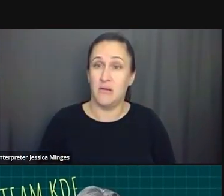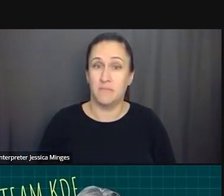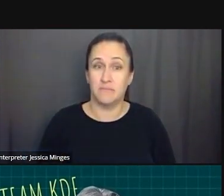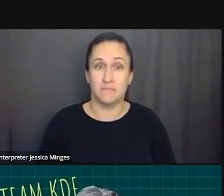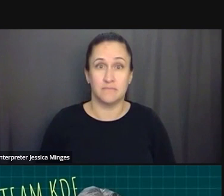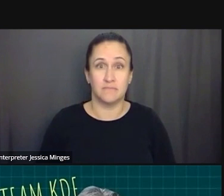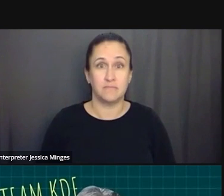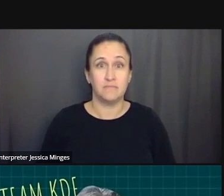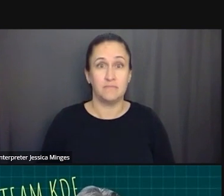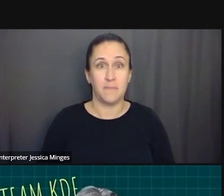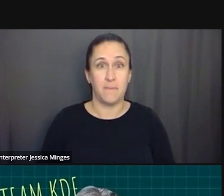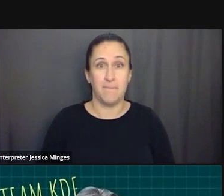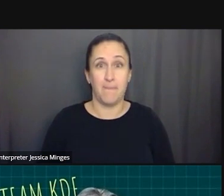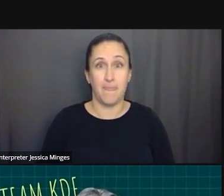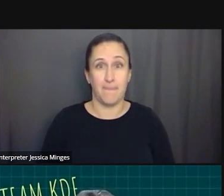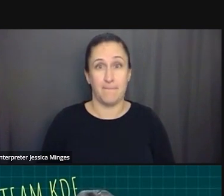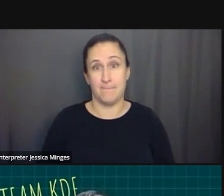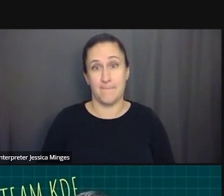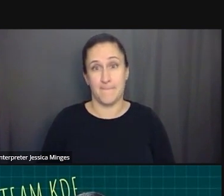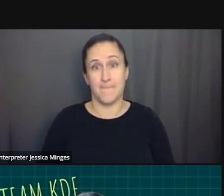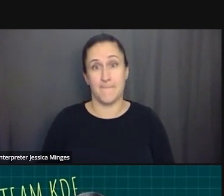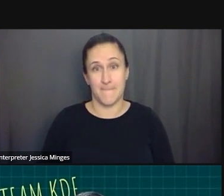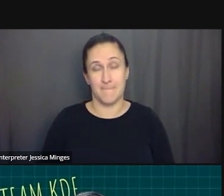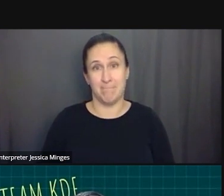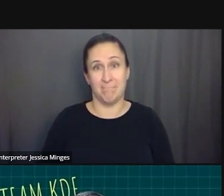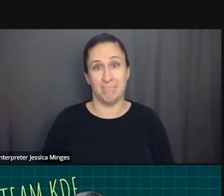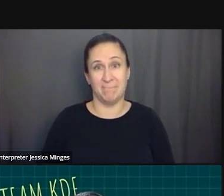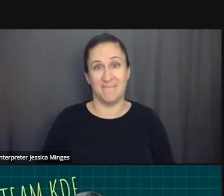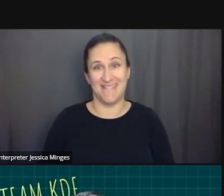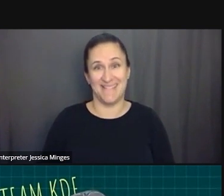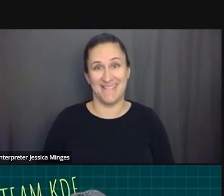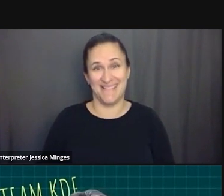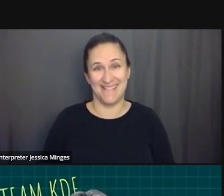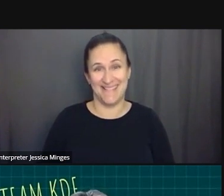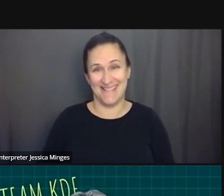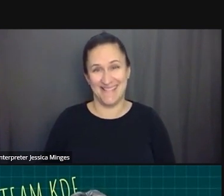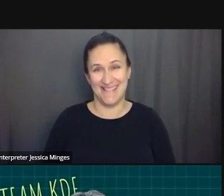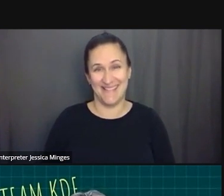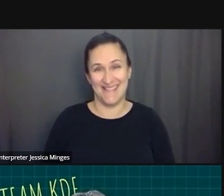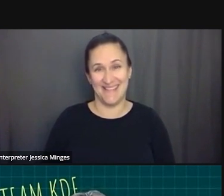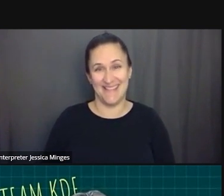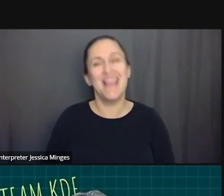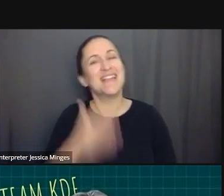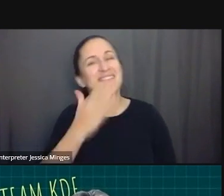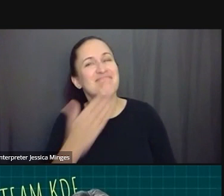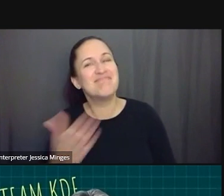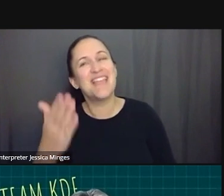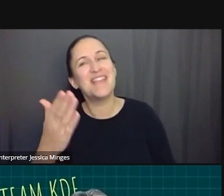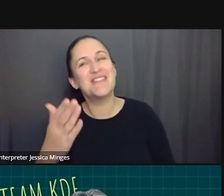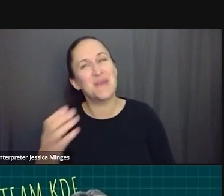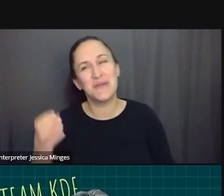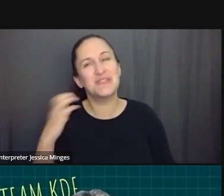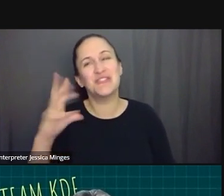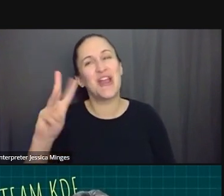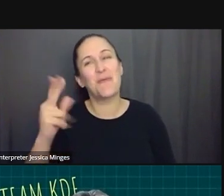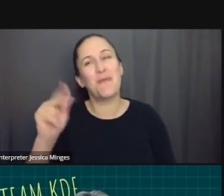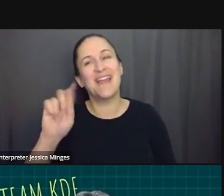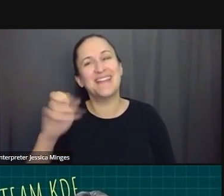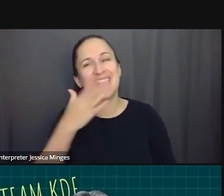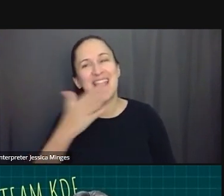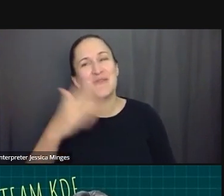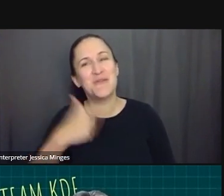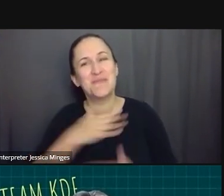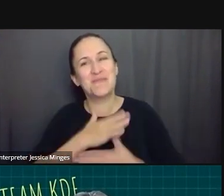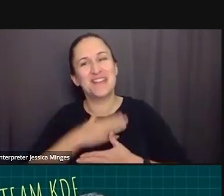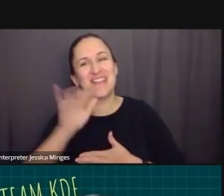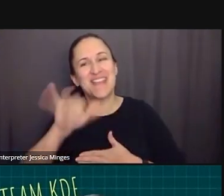That is perfectly fine with me. I don't see any issues with that. Okay, thanks, Chair White. We appreciate it. Okay.